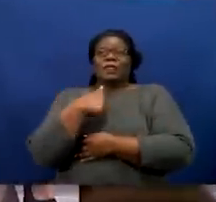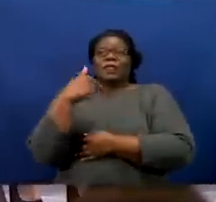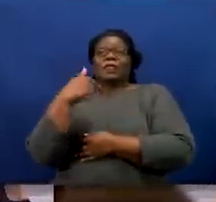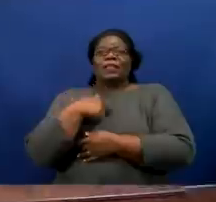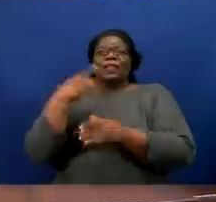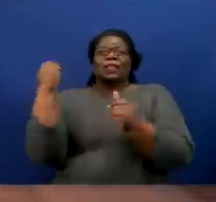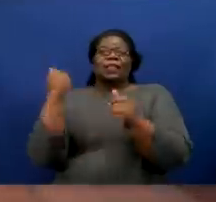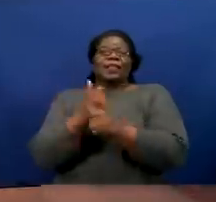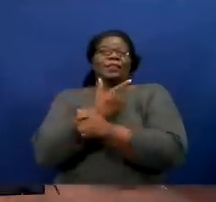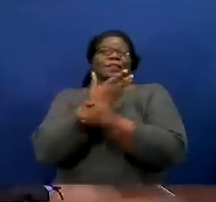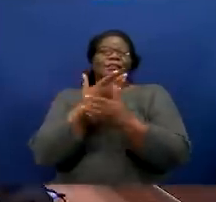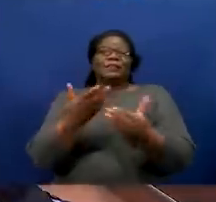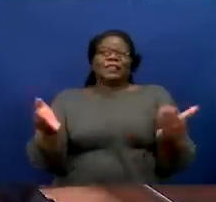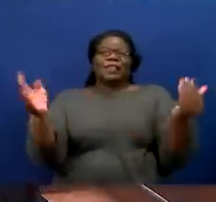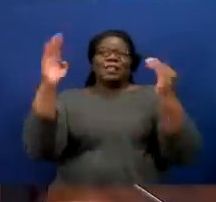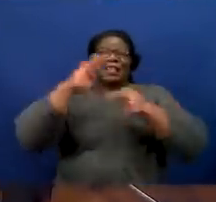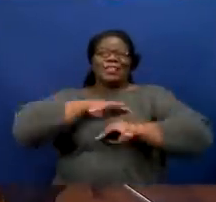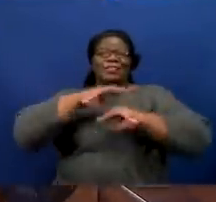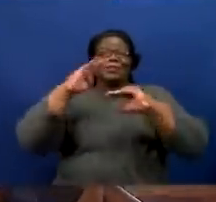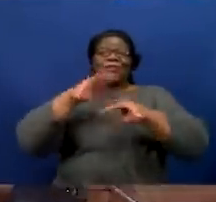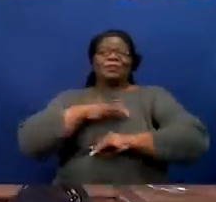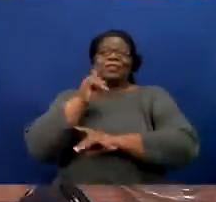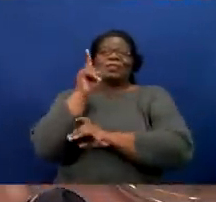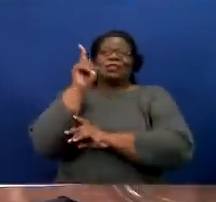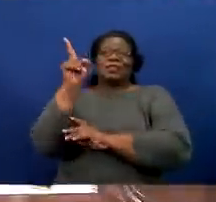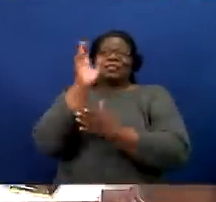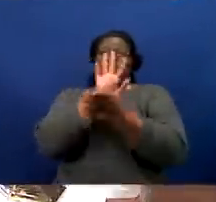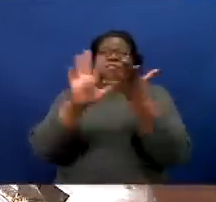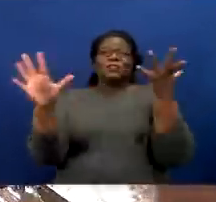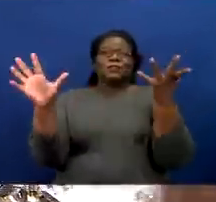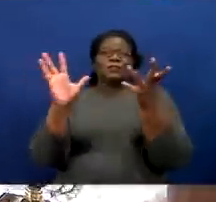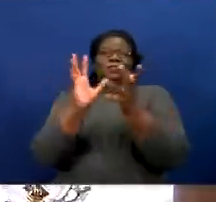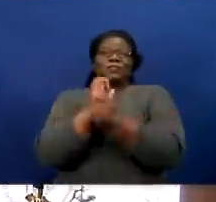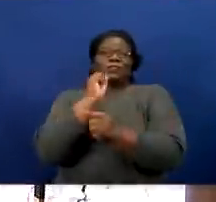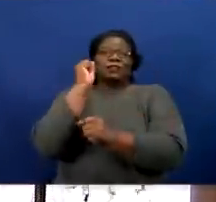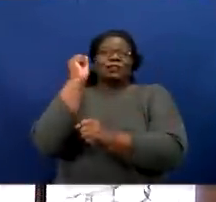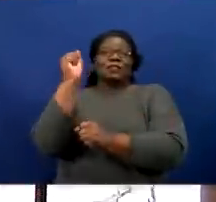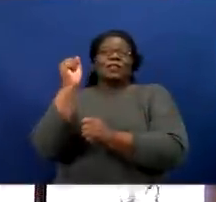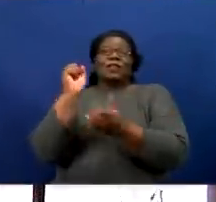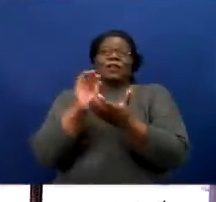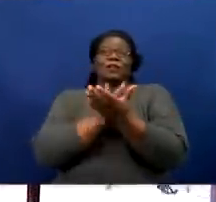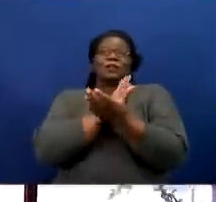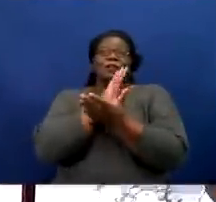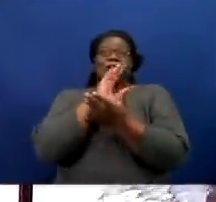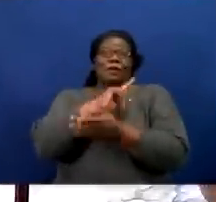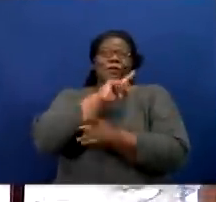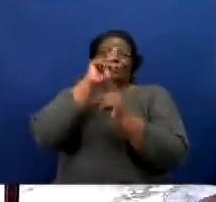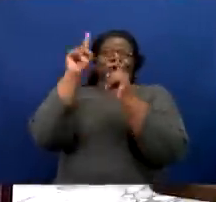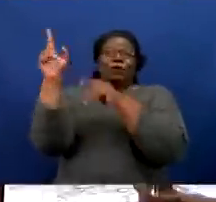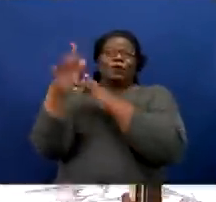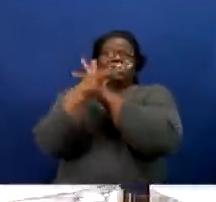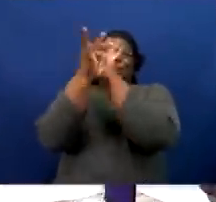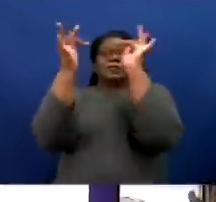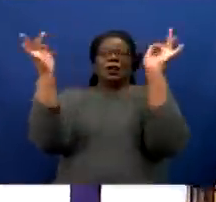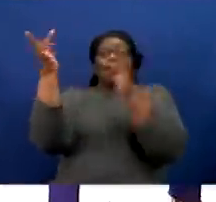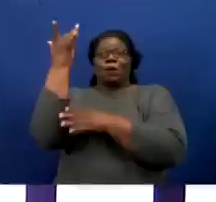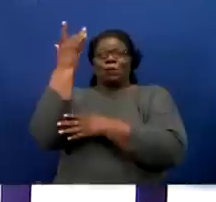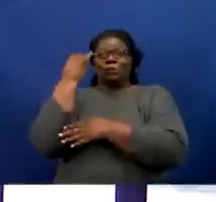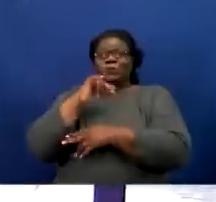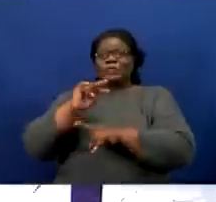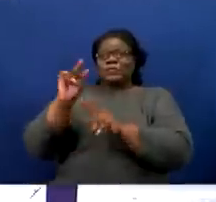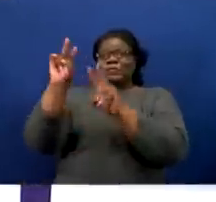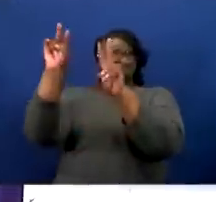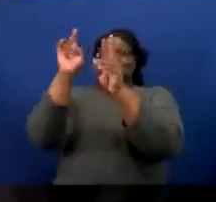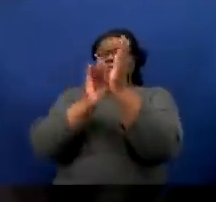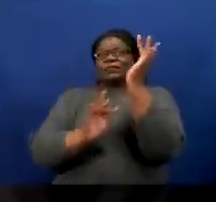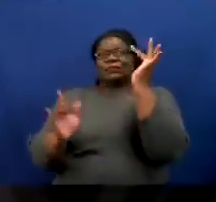bonds. A prison for me. I'm lonely. Oh, God. Jesus to see. Oh,